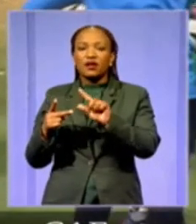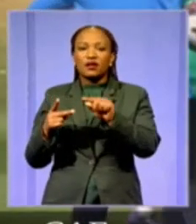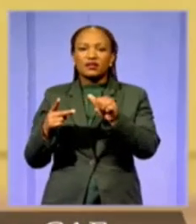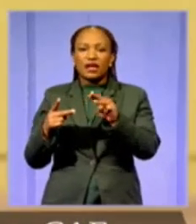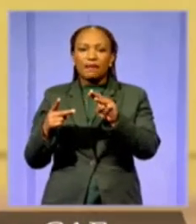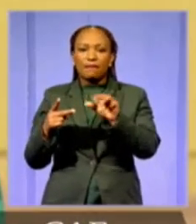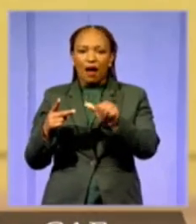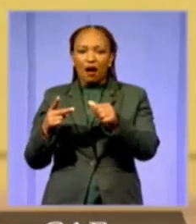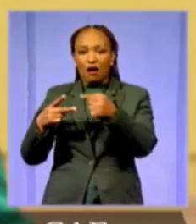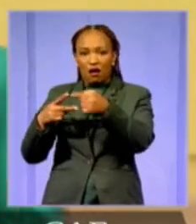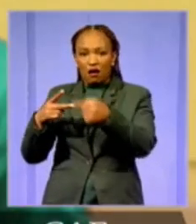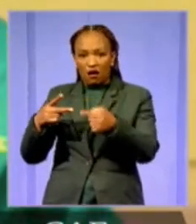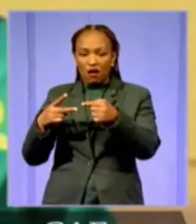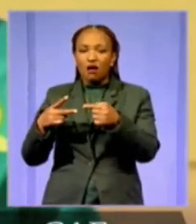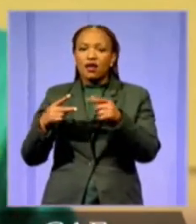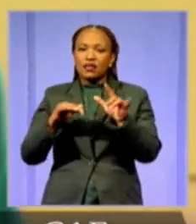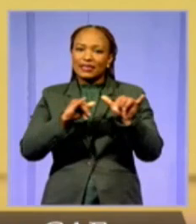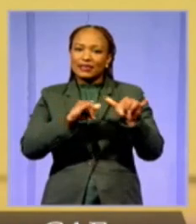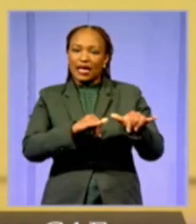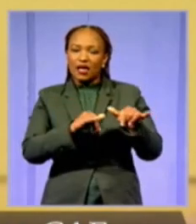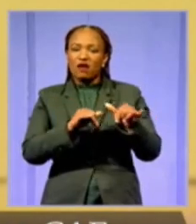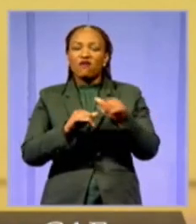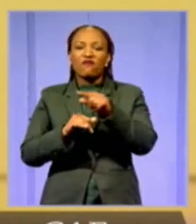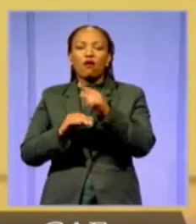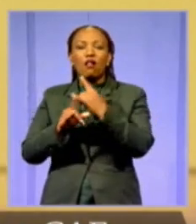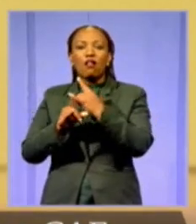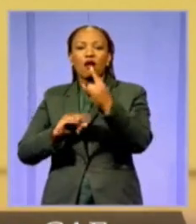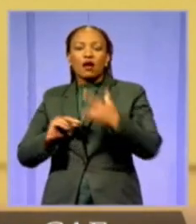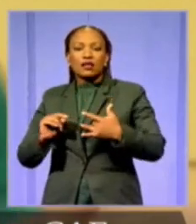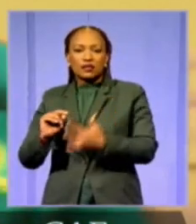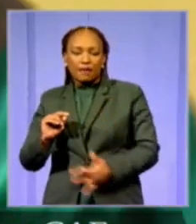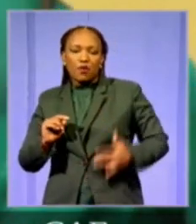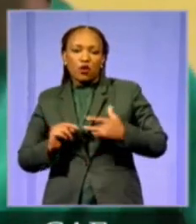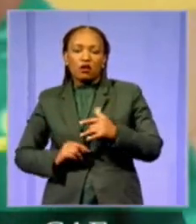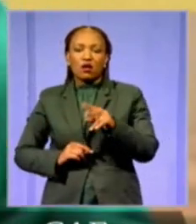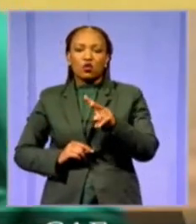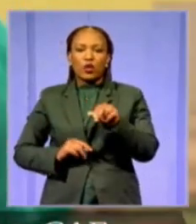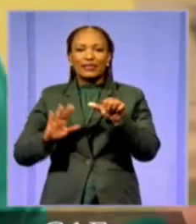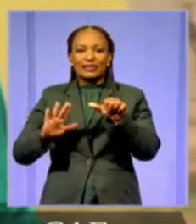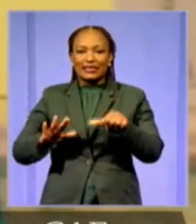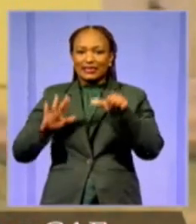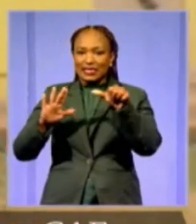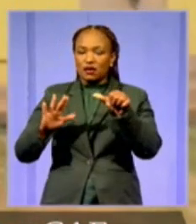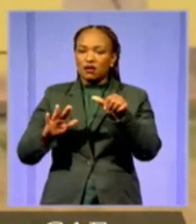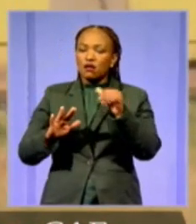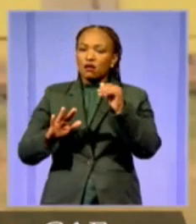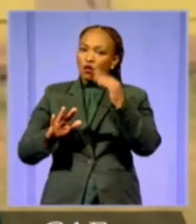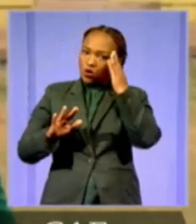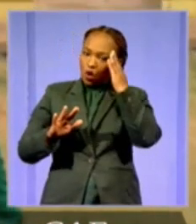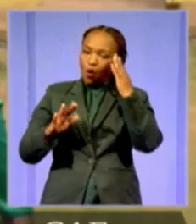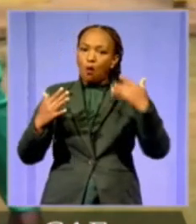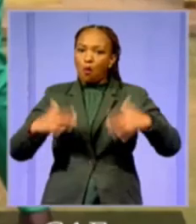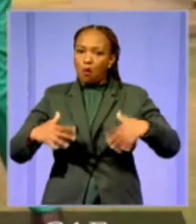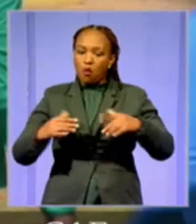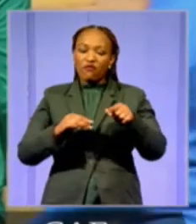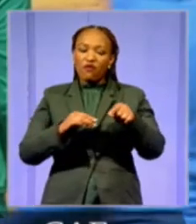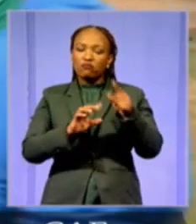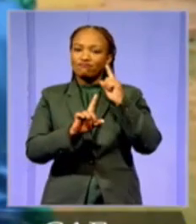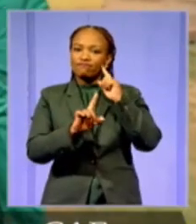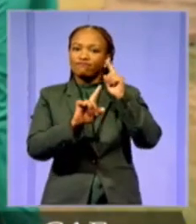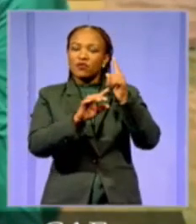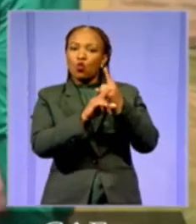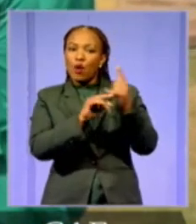fela batshameki ba ba setseng mo setlhopheng se se fentseng Champions League ka 2016 mme o itse sentle tlotlo e tlang le go fenya di-tournamente